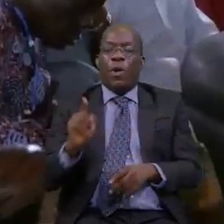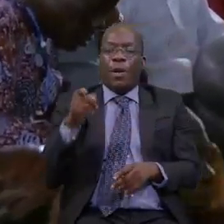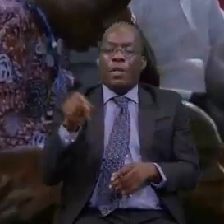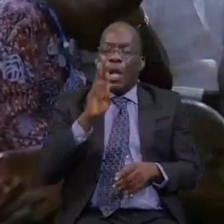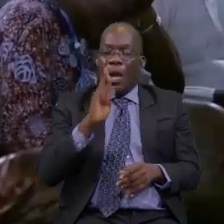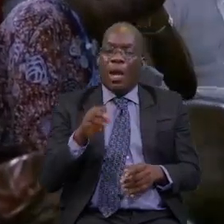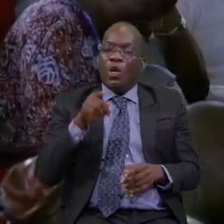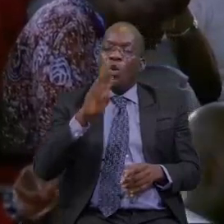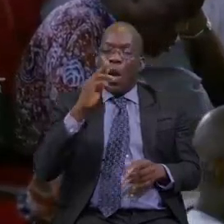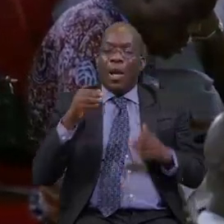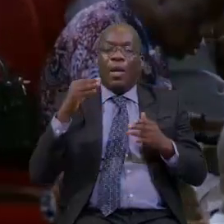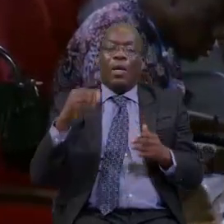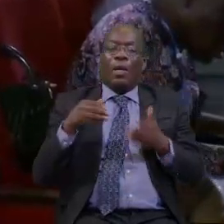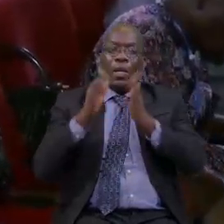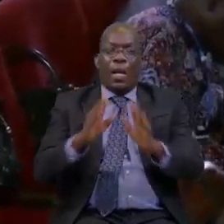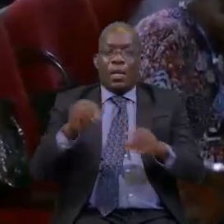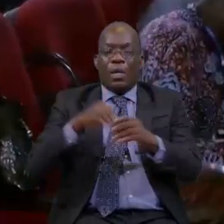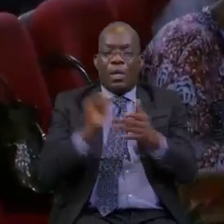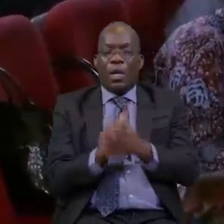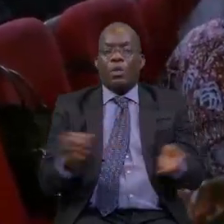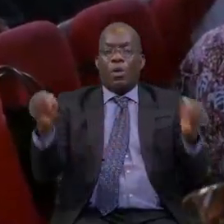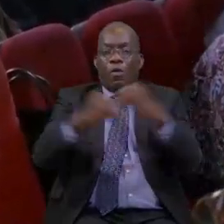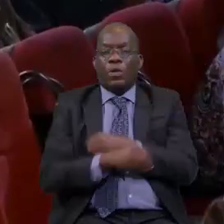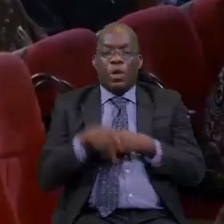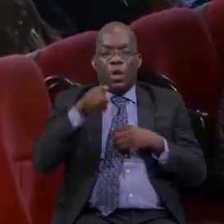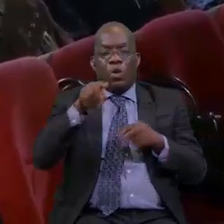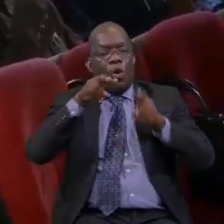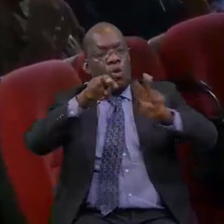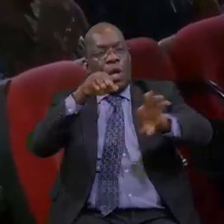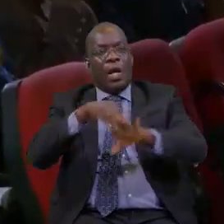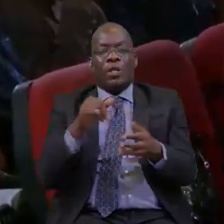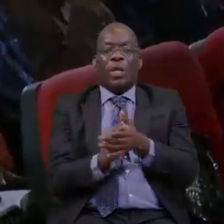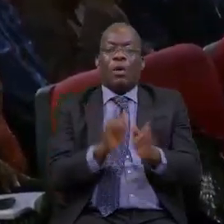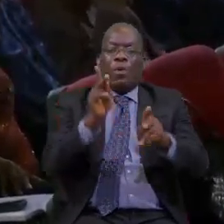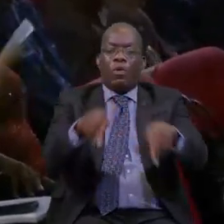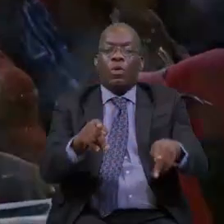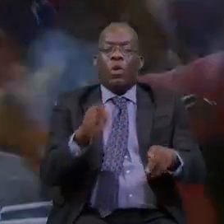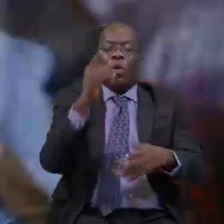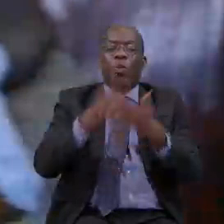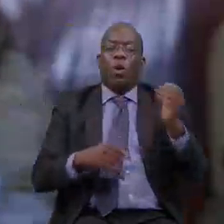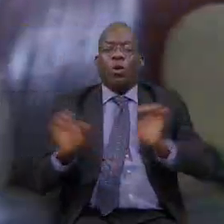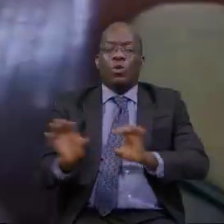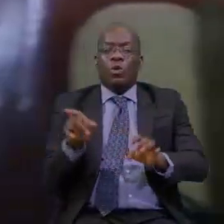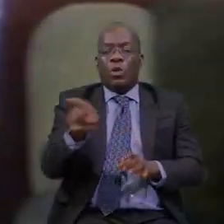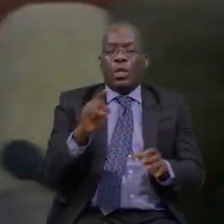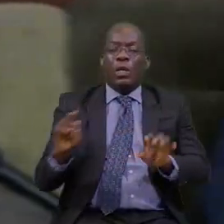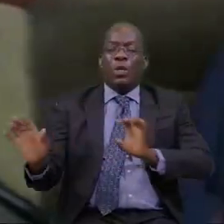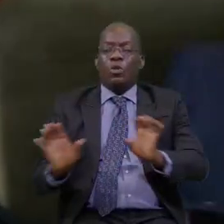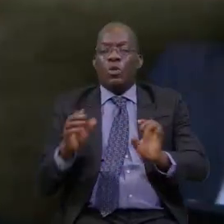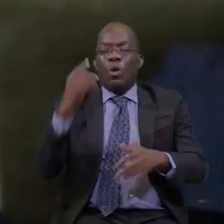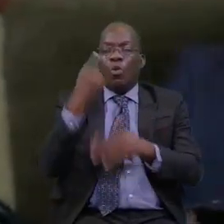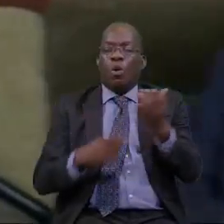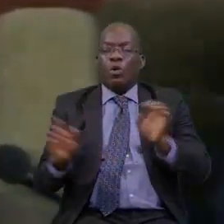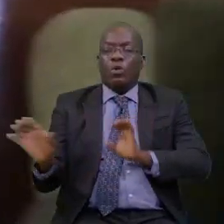a company and you look at those people, you're not just thinking about what they offer, what they produce, what they do in the